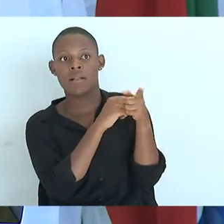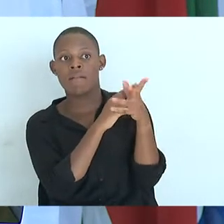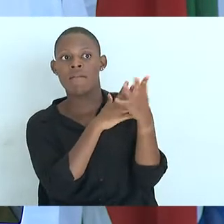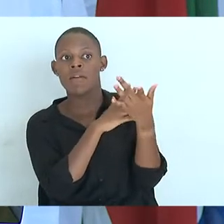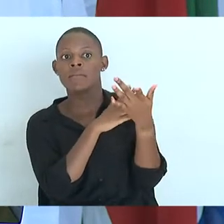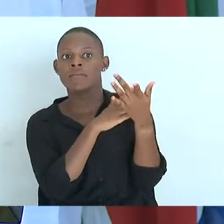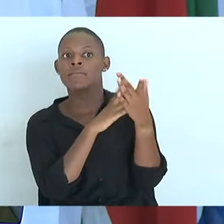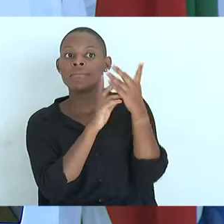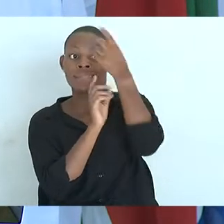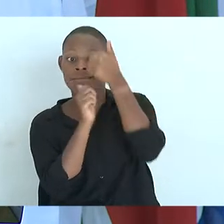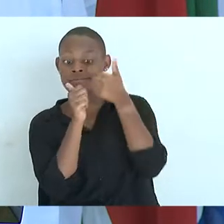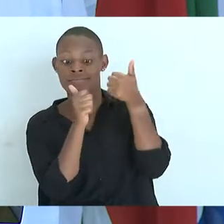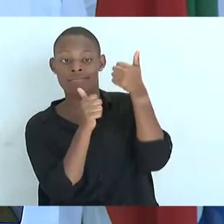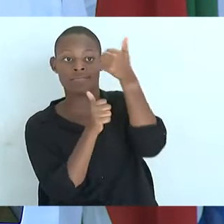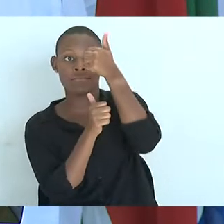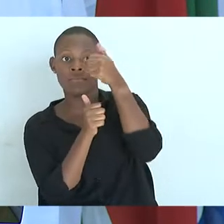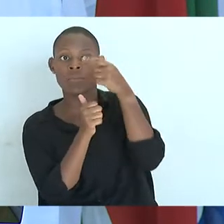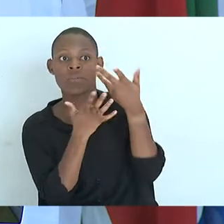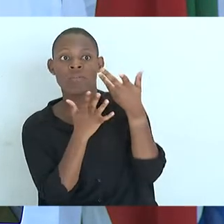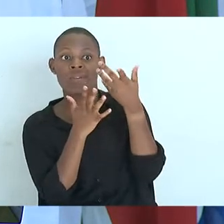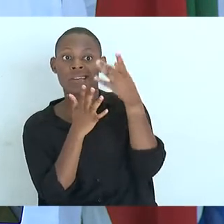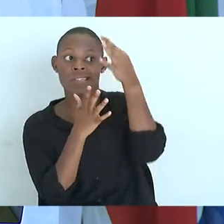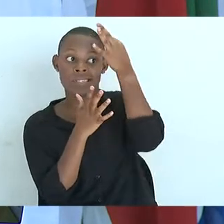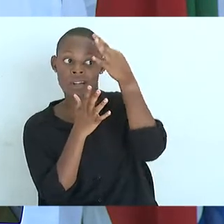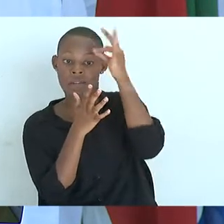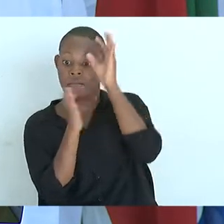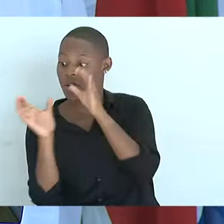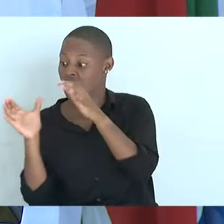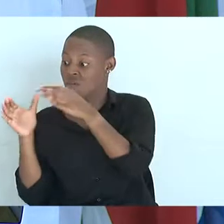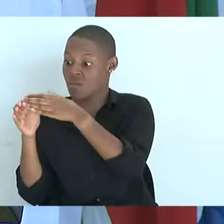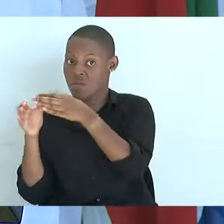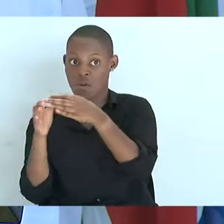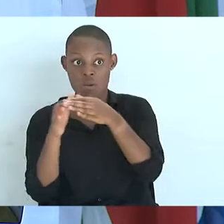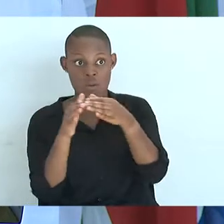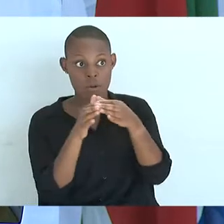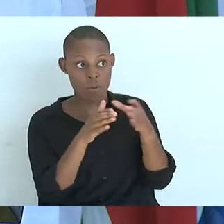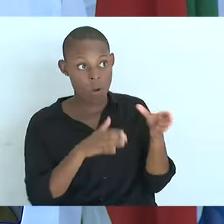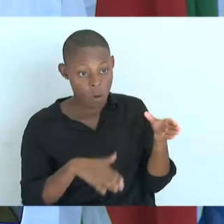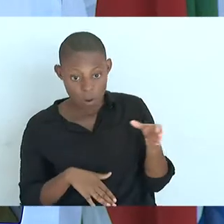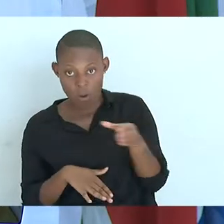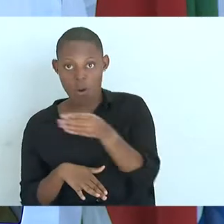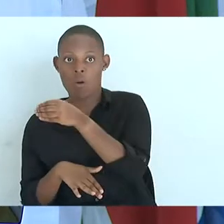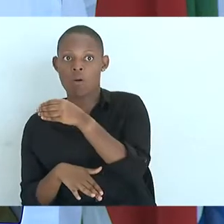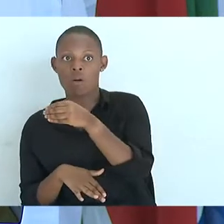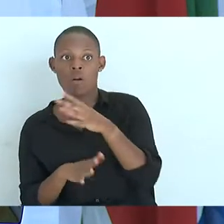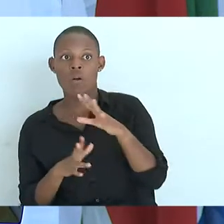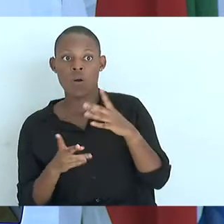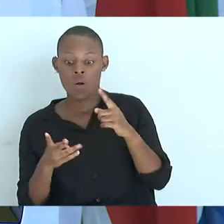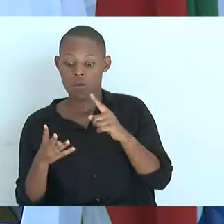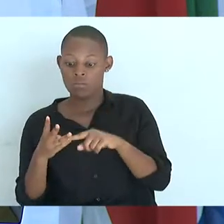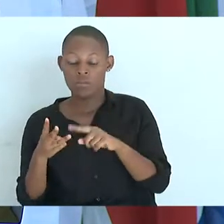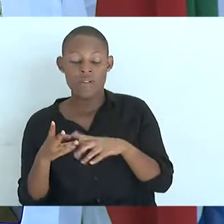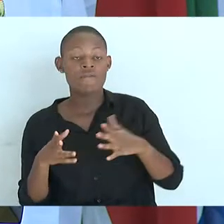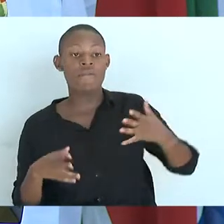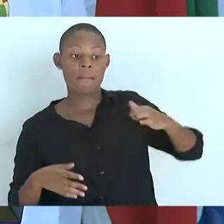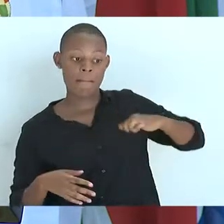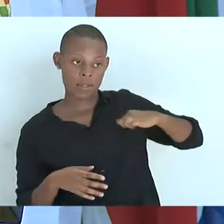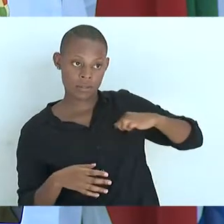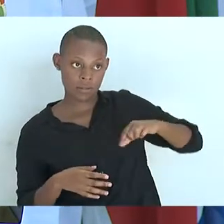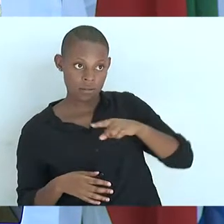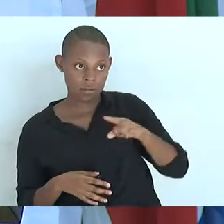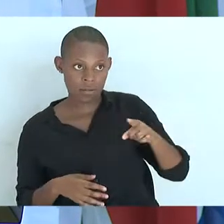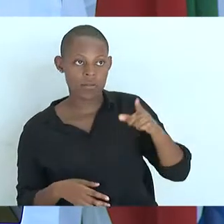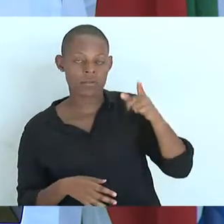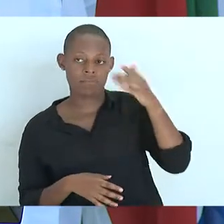officials from all government departments, officials from municipalities. Greetings to